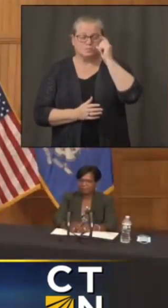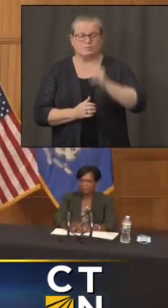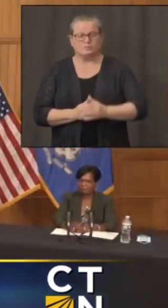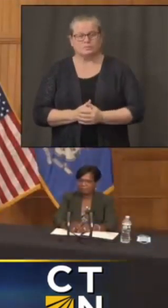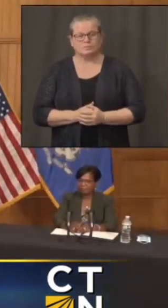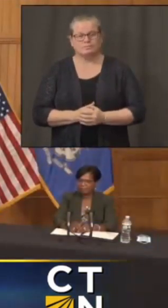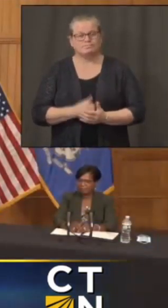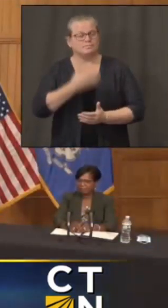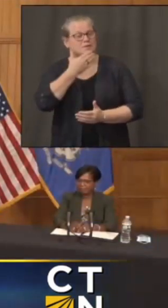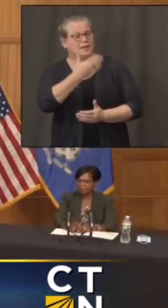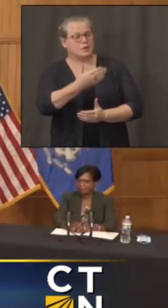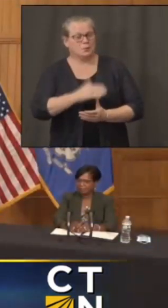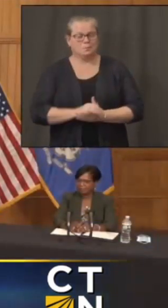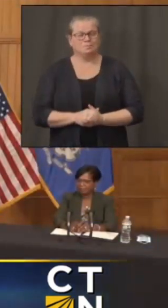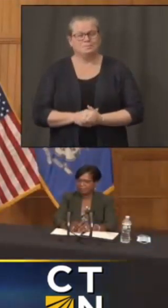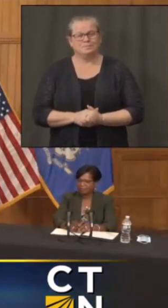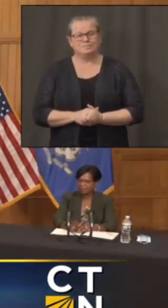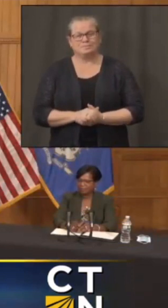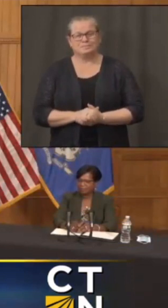Thank you.